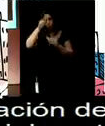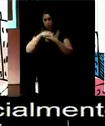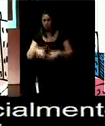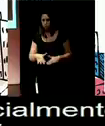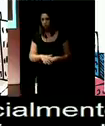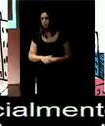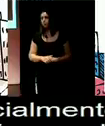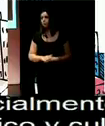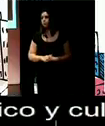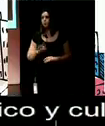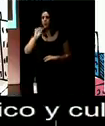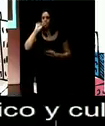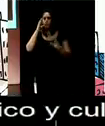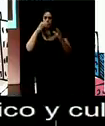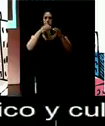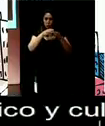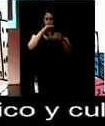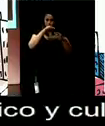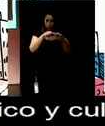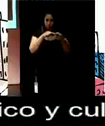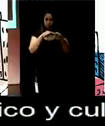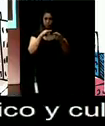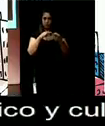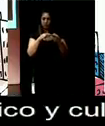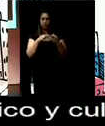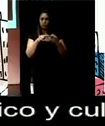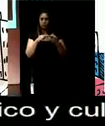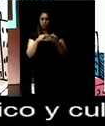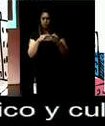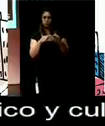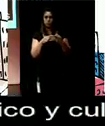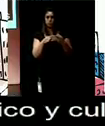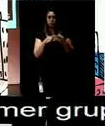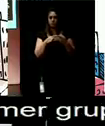and historical heritage places.